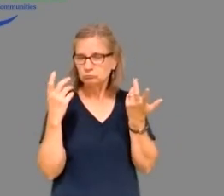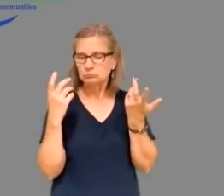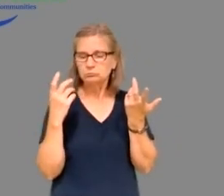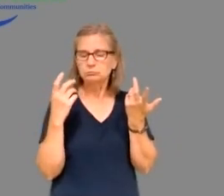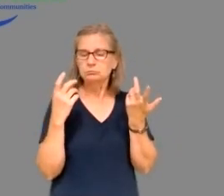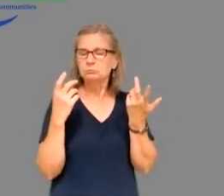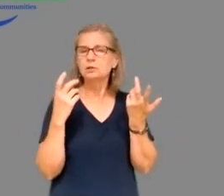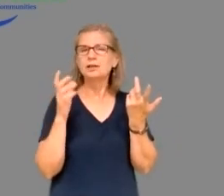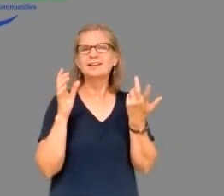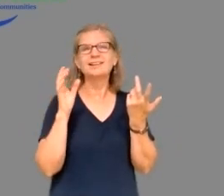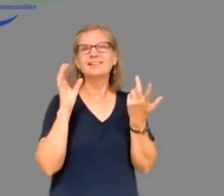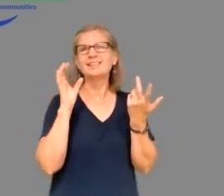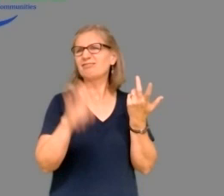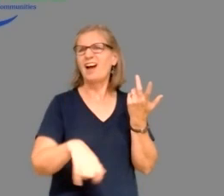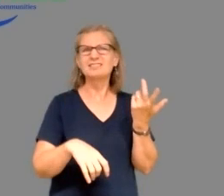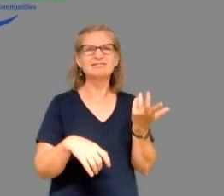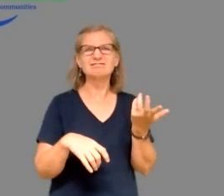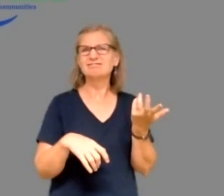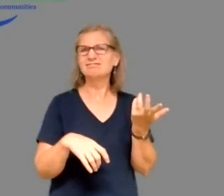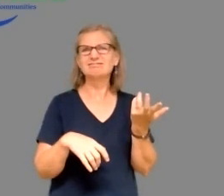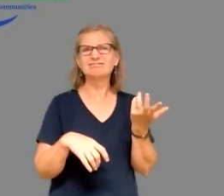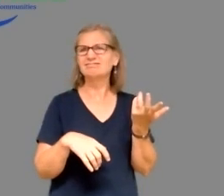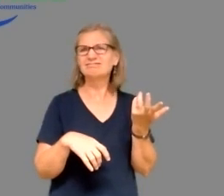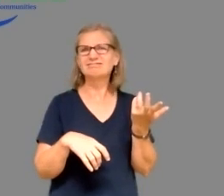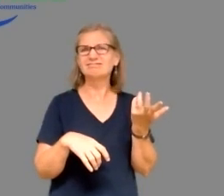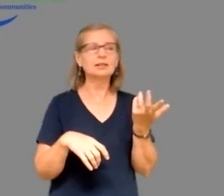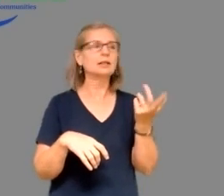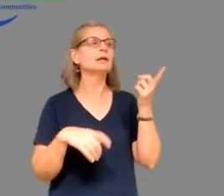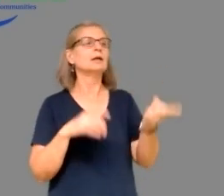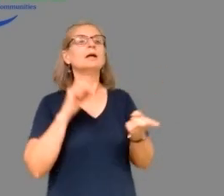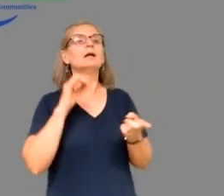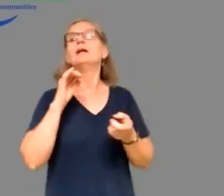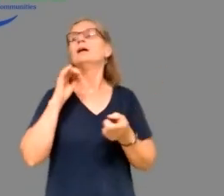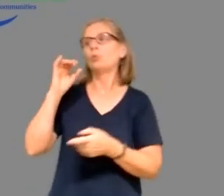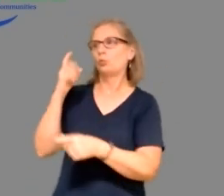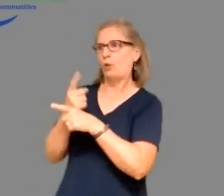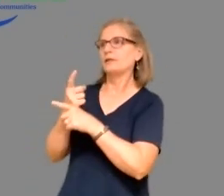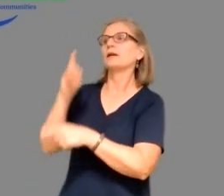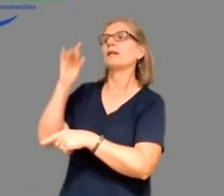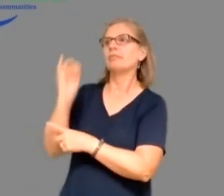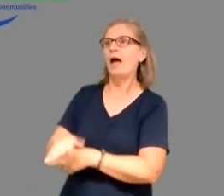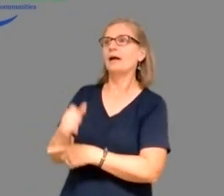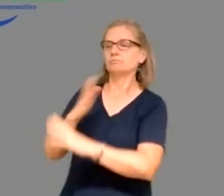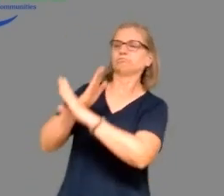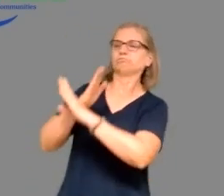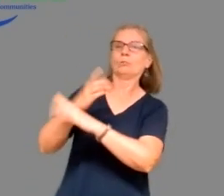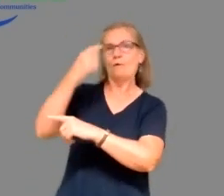those are just to like knock down those are a barrier for our own respiratory fluids to keep